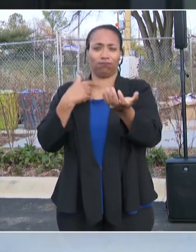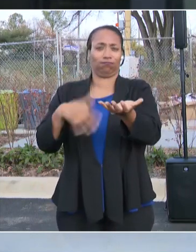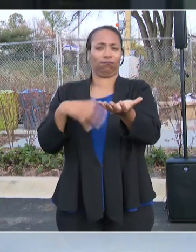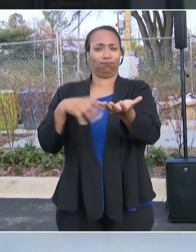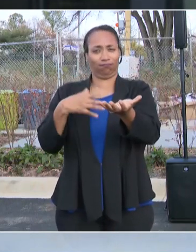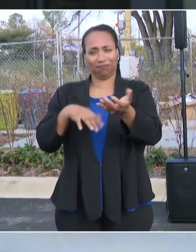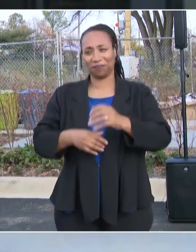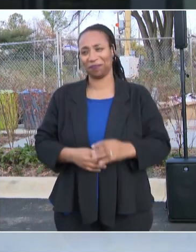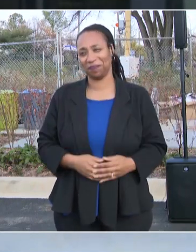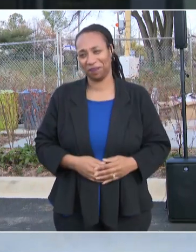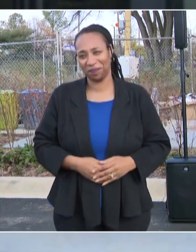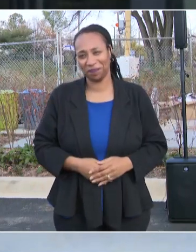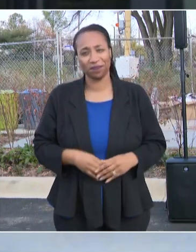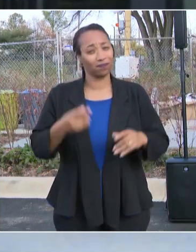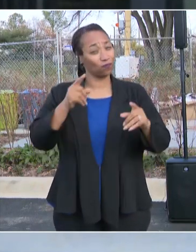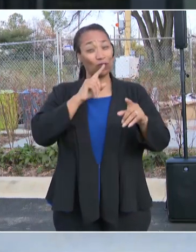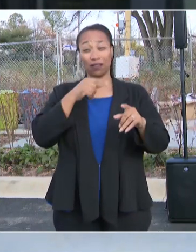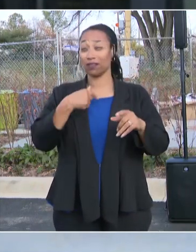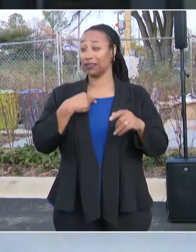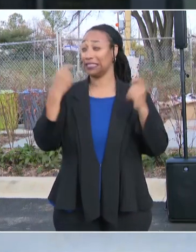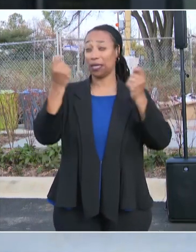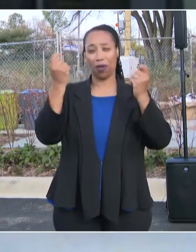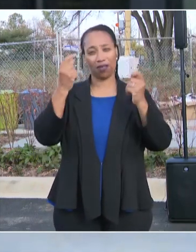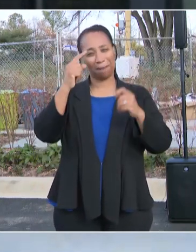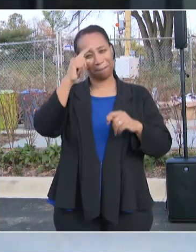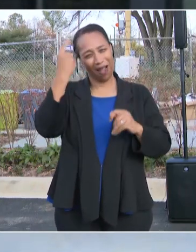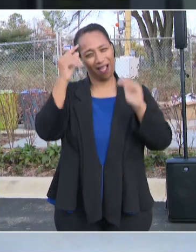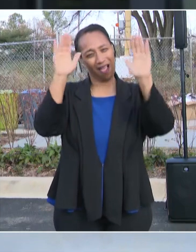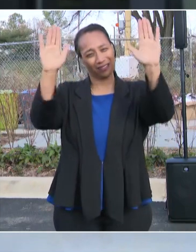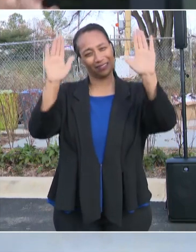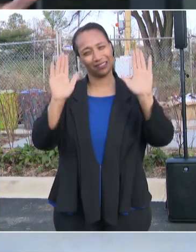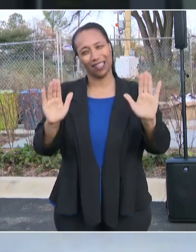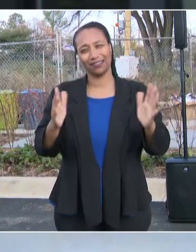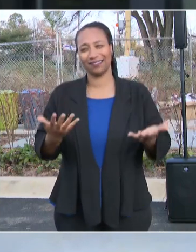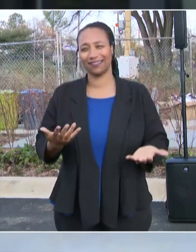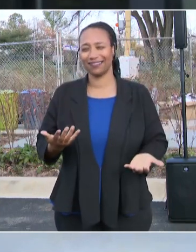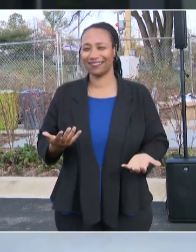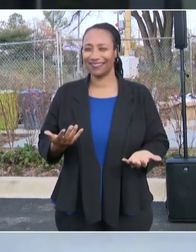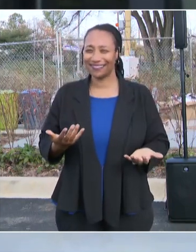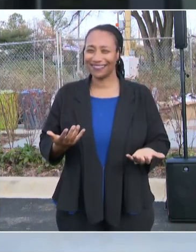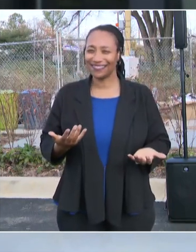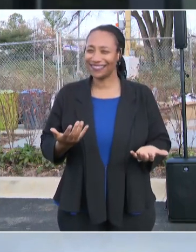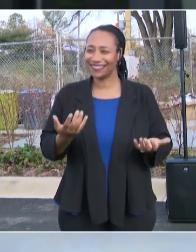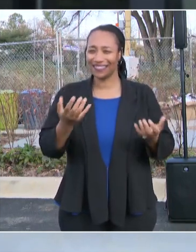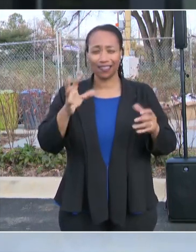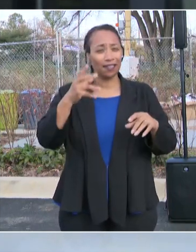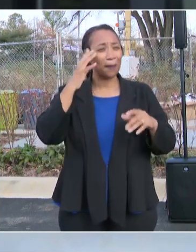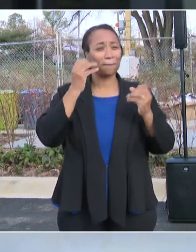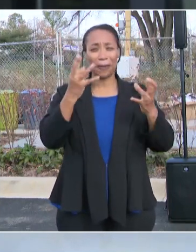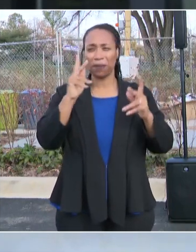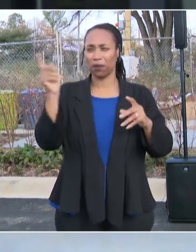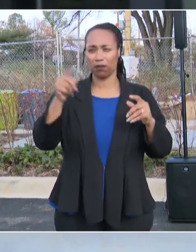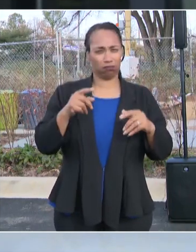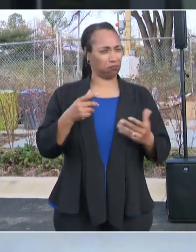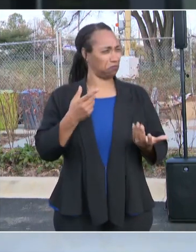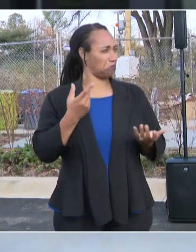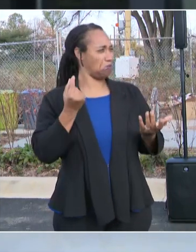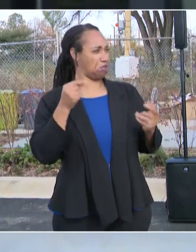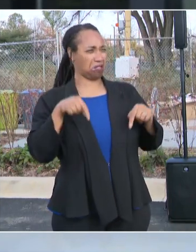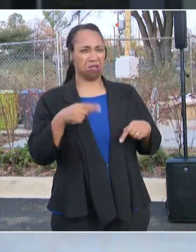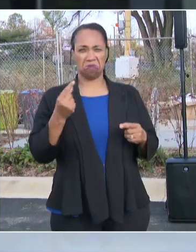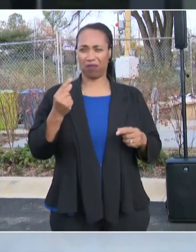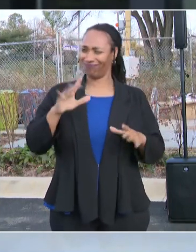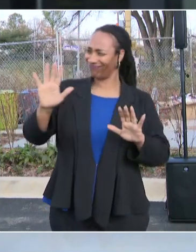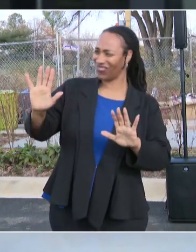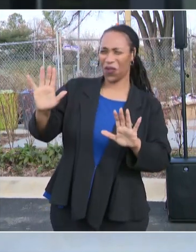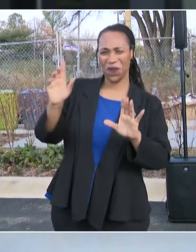are residents in D.C. that just don't know if this is a place where we're going to come and grow. And so we keeping our commitment, Mayor Bowser, as leaders in the city, to say we are here to stay,